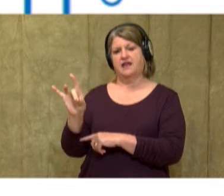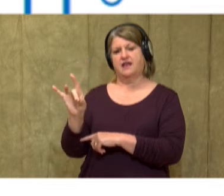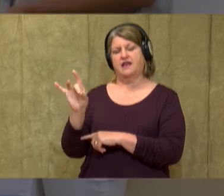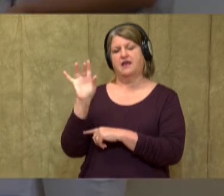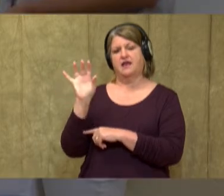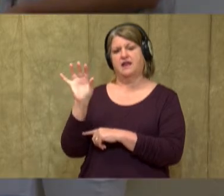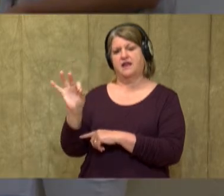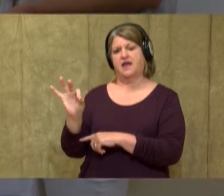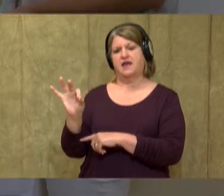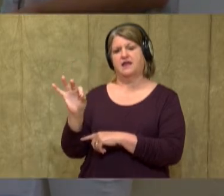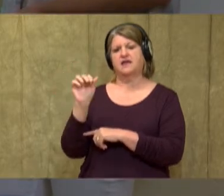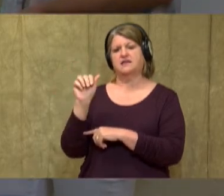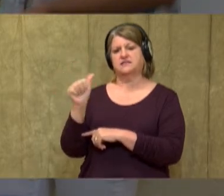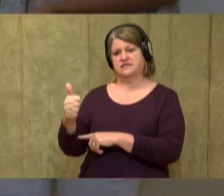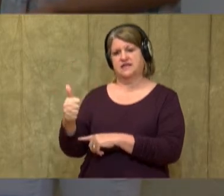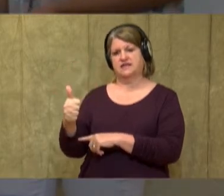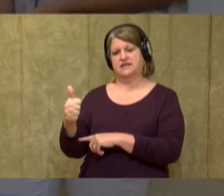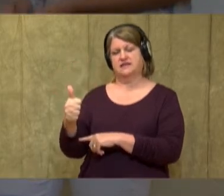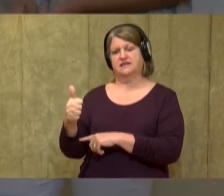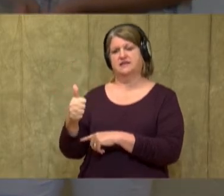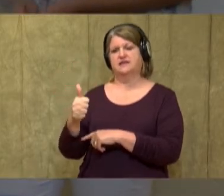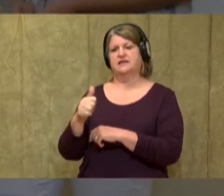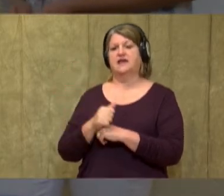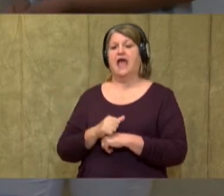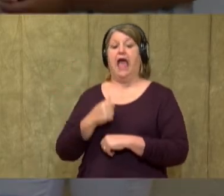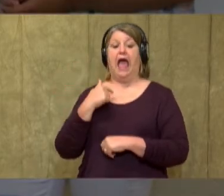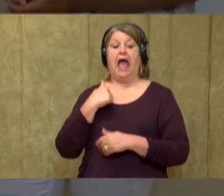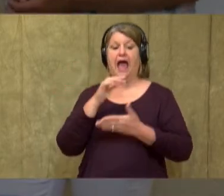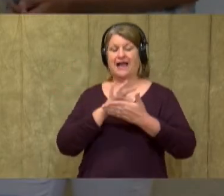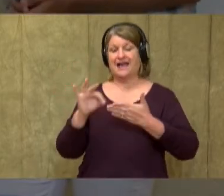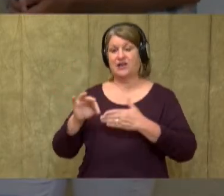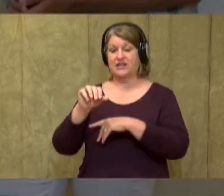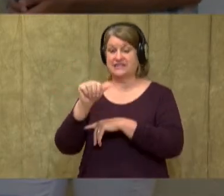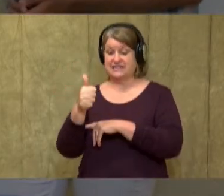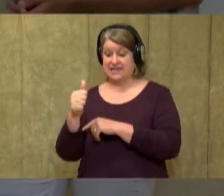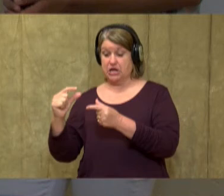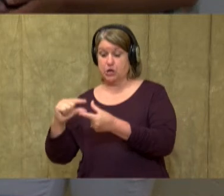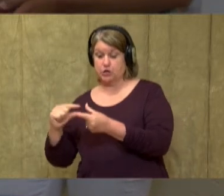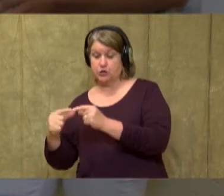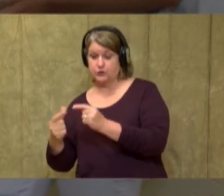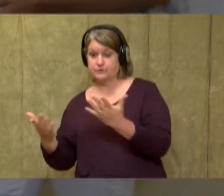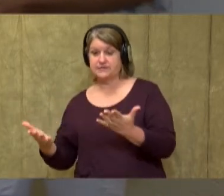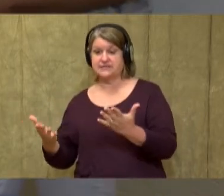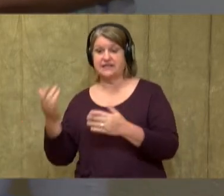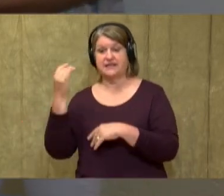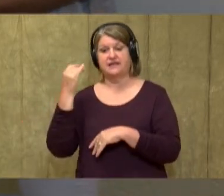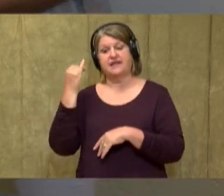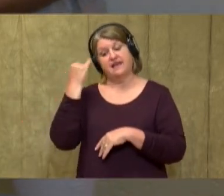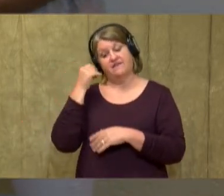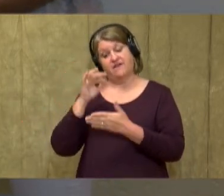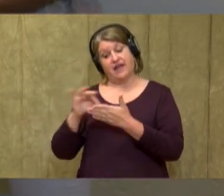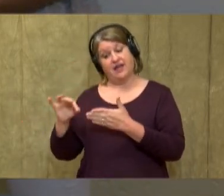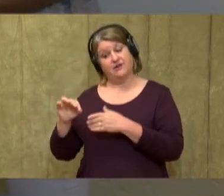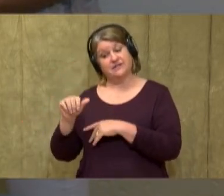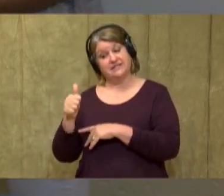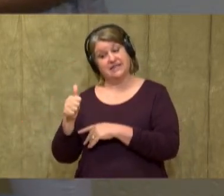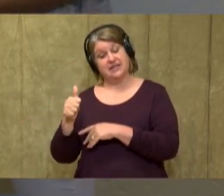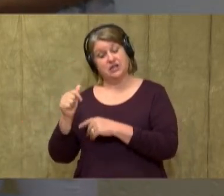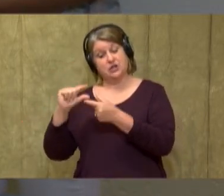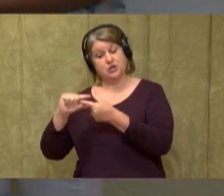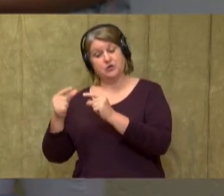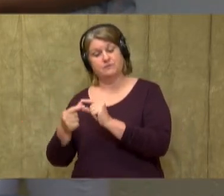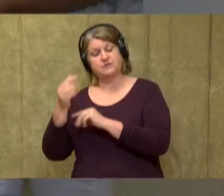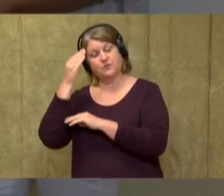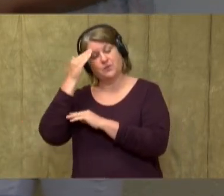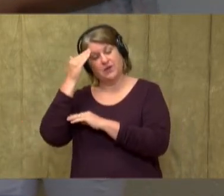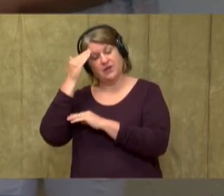8, 9, 10. I counted out 10 cubes. If I count out 10 cubes, we know that